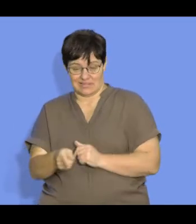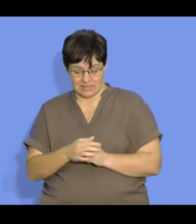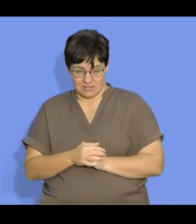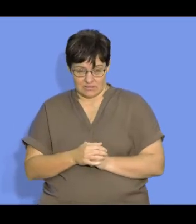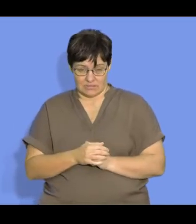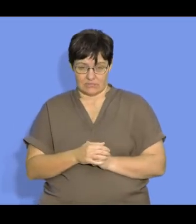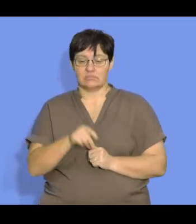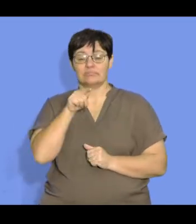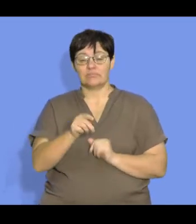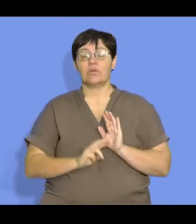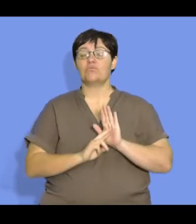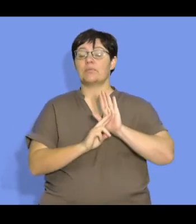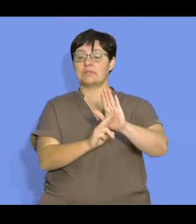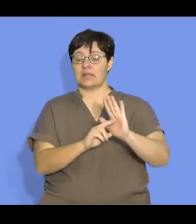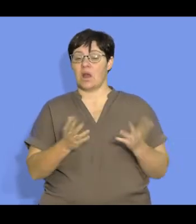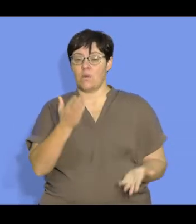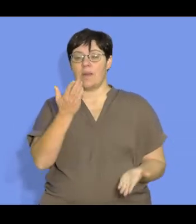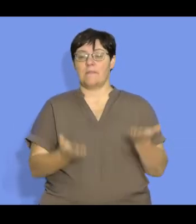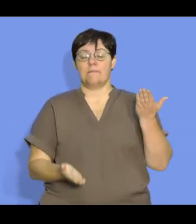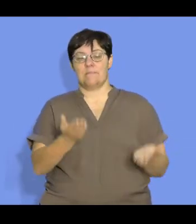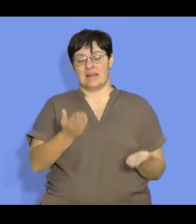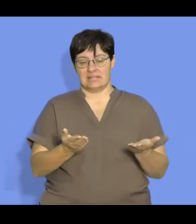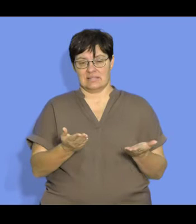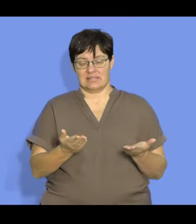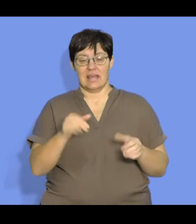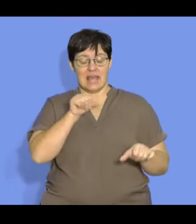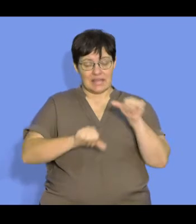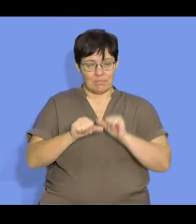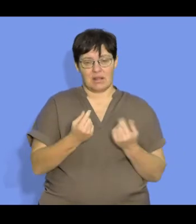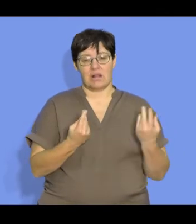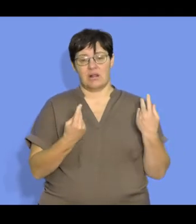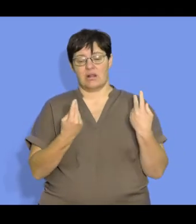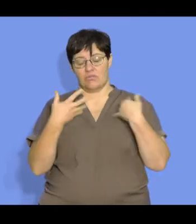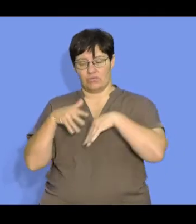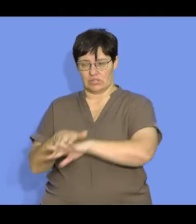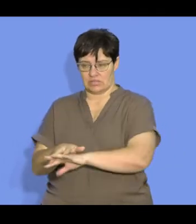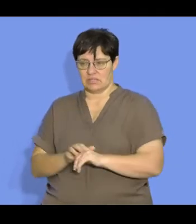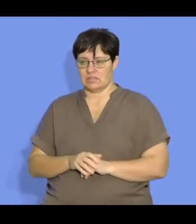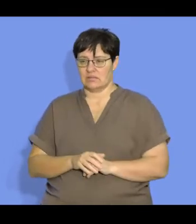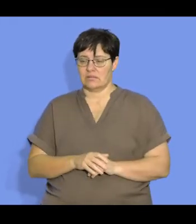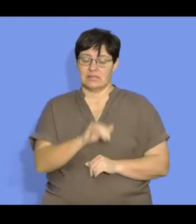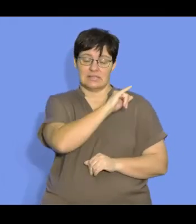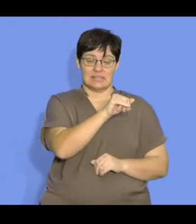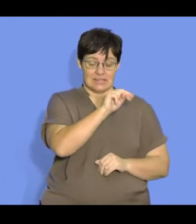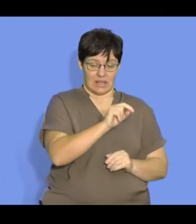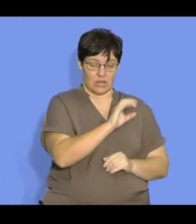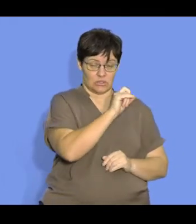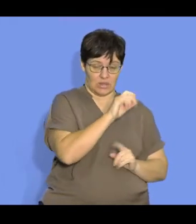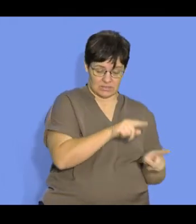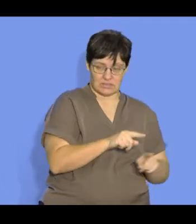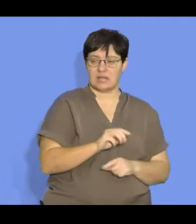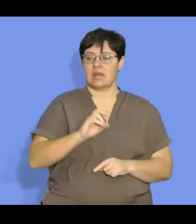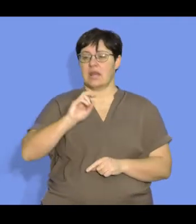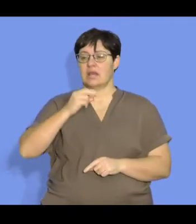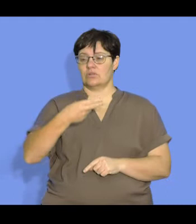is represented by the following balanced chemical reaction. Now, as you can see, the zinc, solid zinc, and the